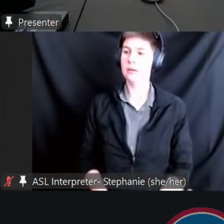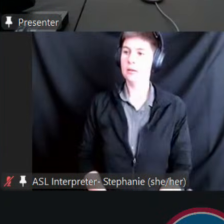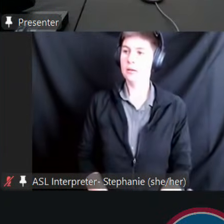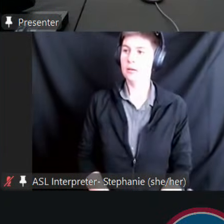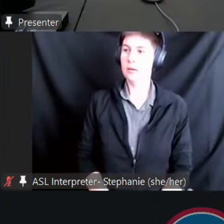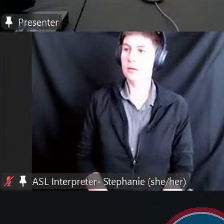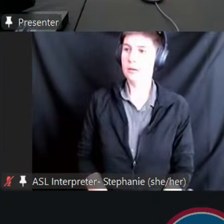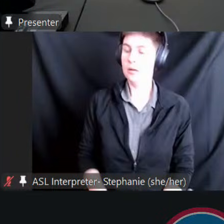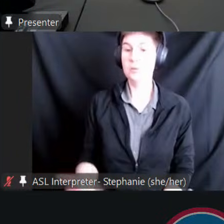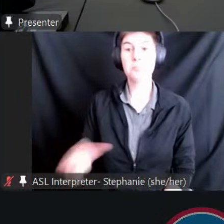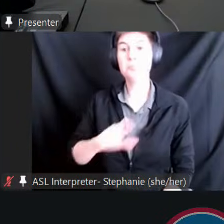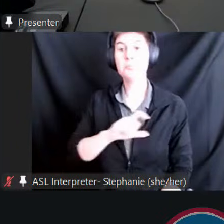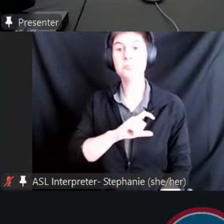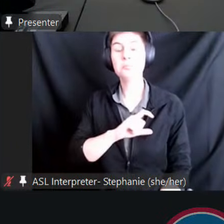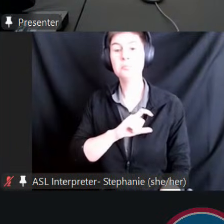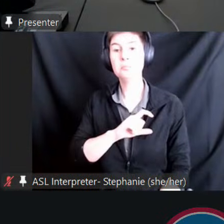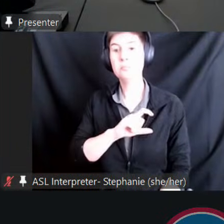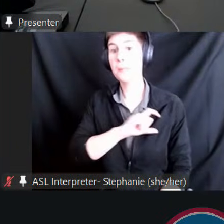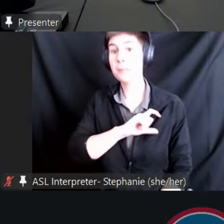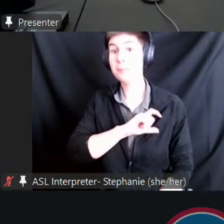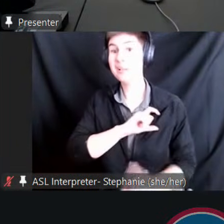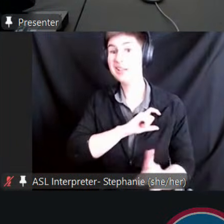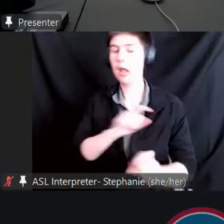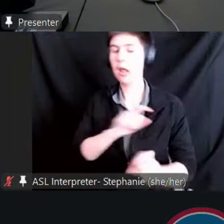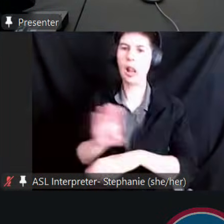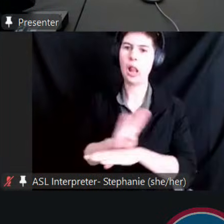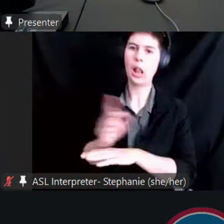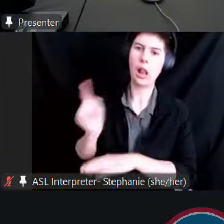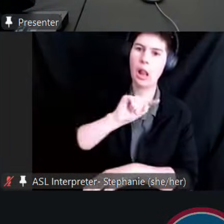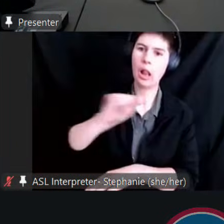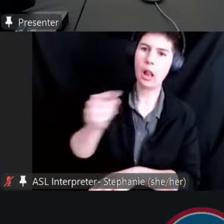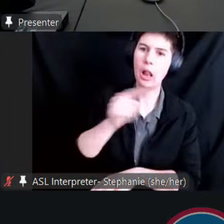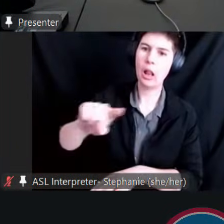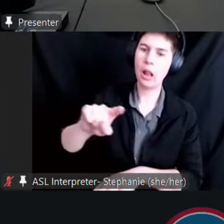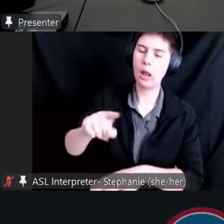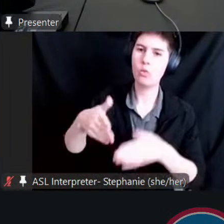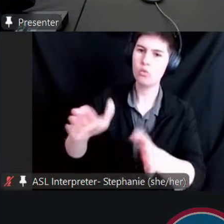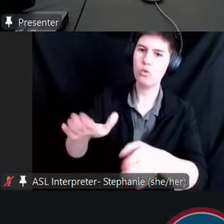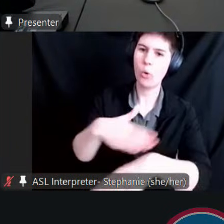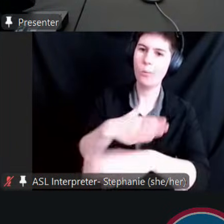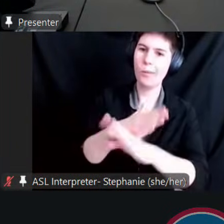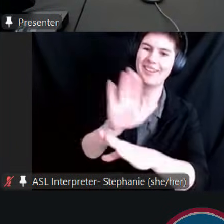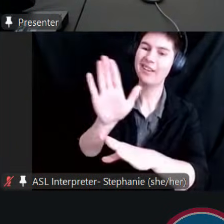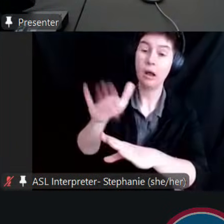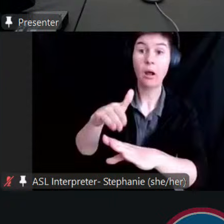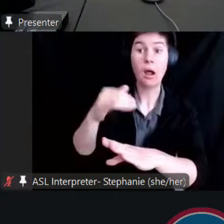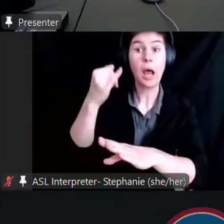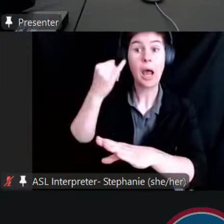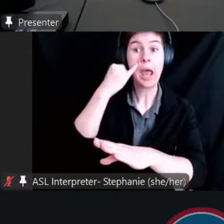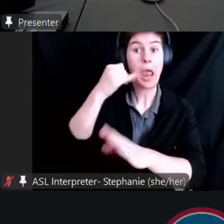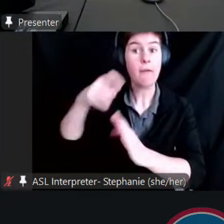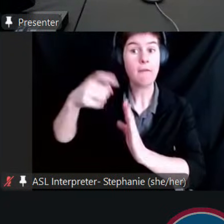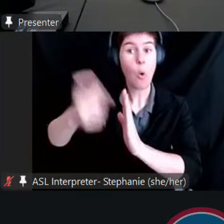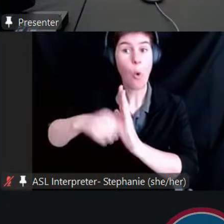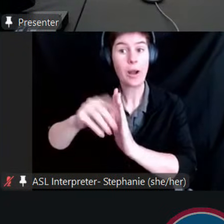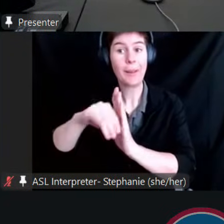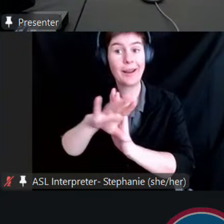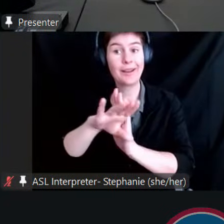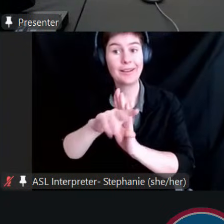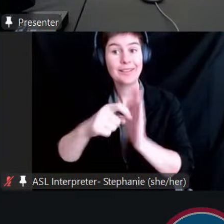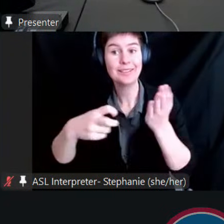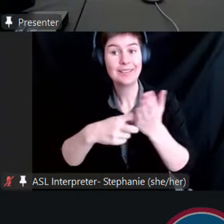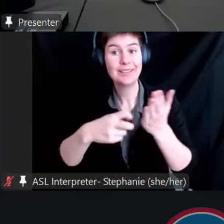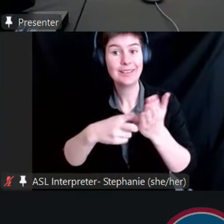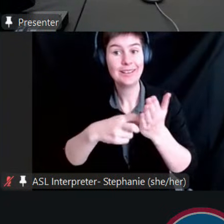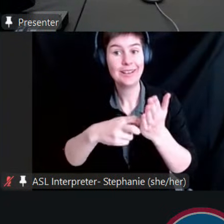more time to investigate more dangerous crimes. I could see, was it, we're calling it ABLE? Is the